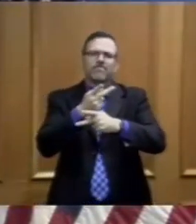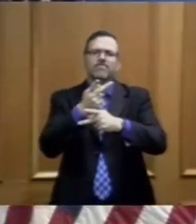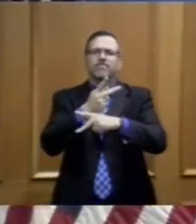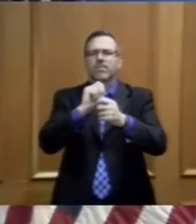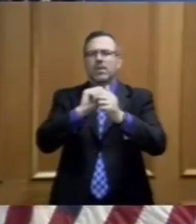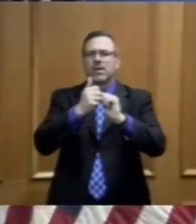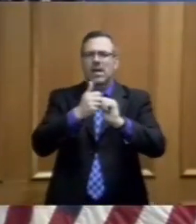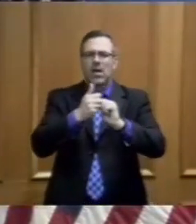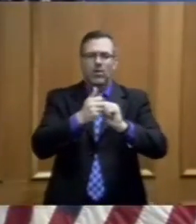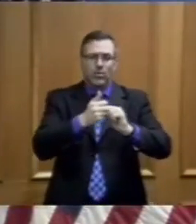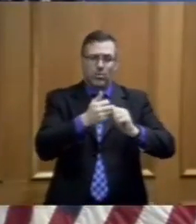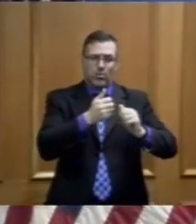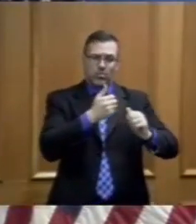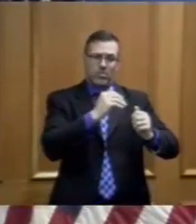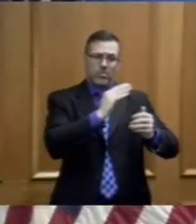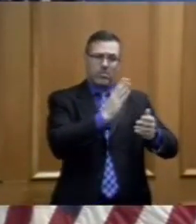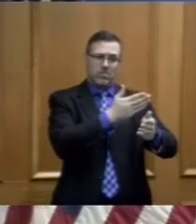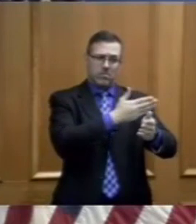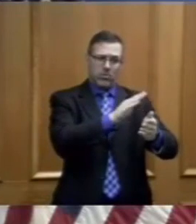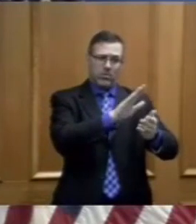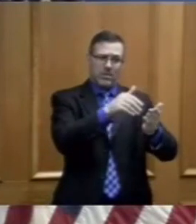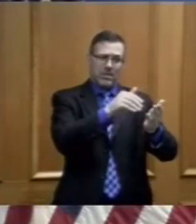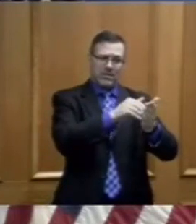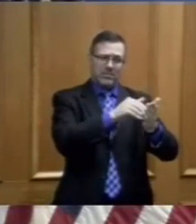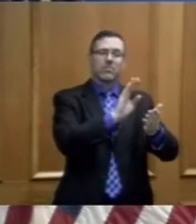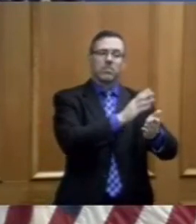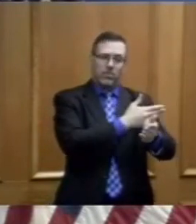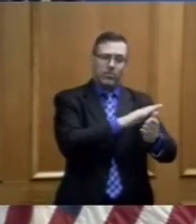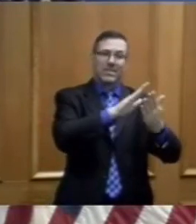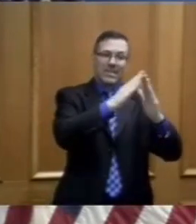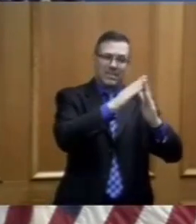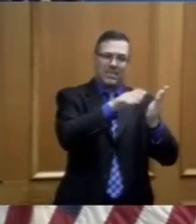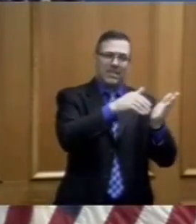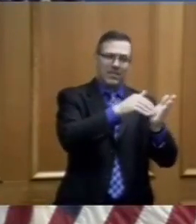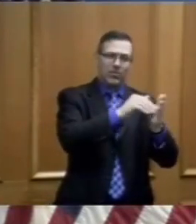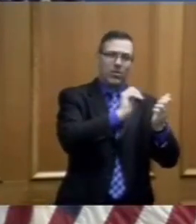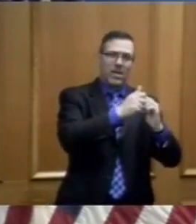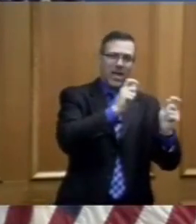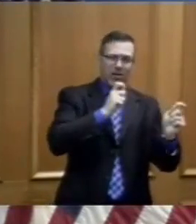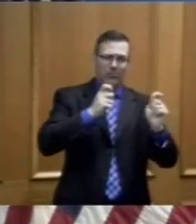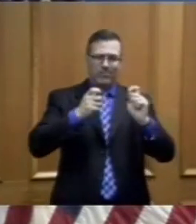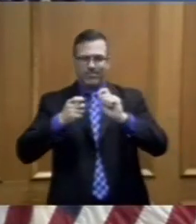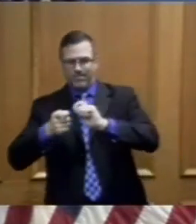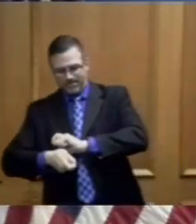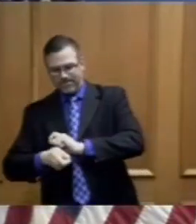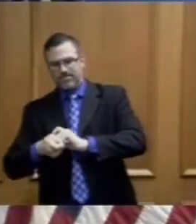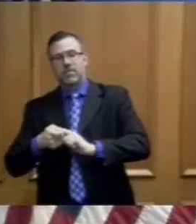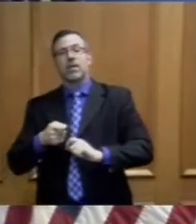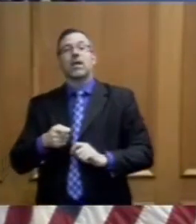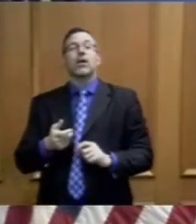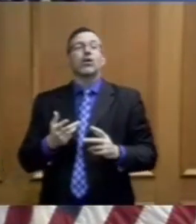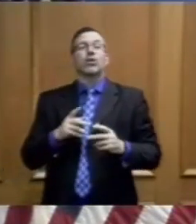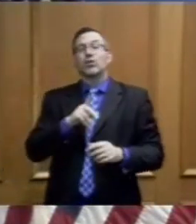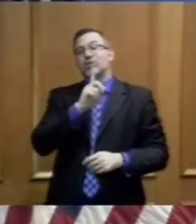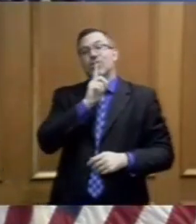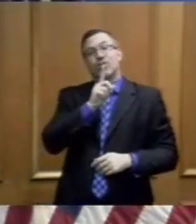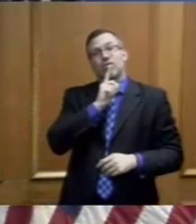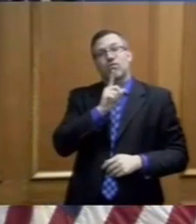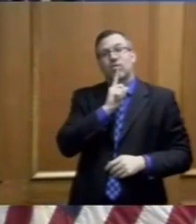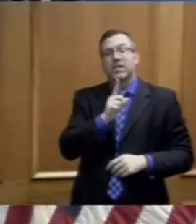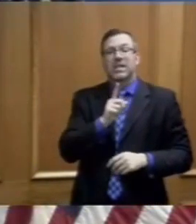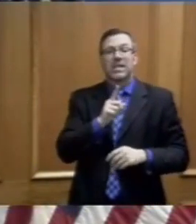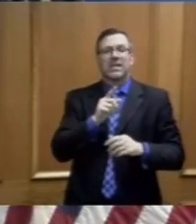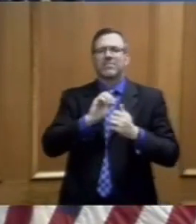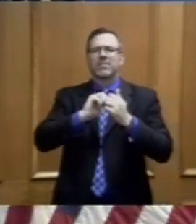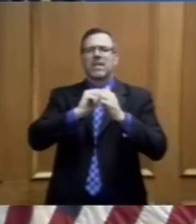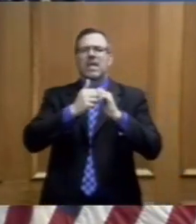rapidly accessible and be able to be delivered in a short period of time. Really, when it comes down to the core model